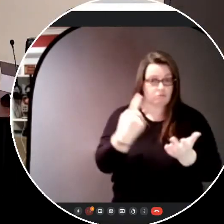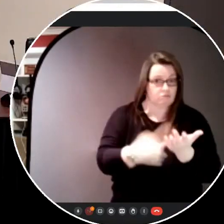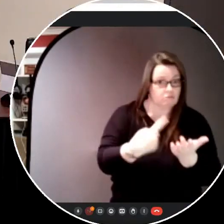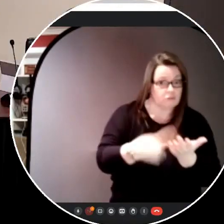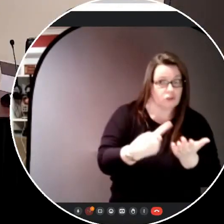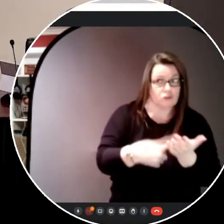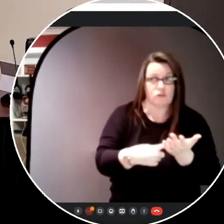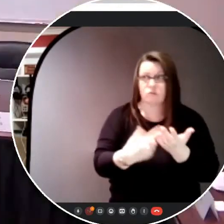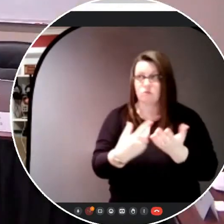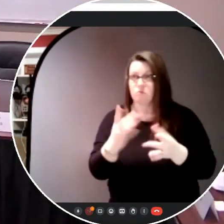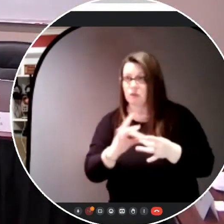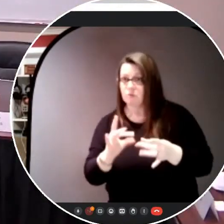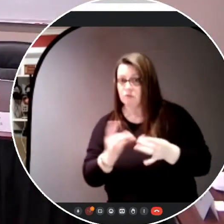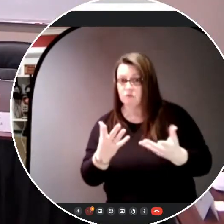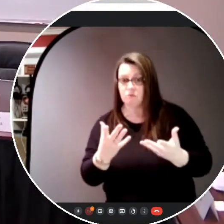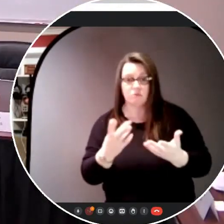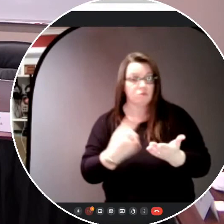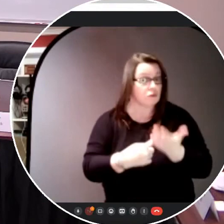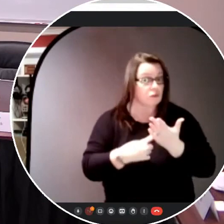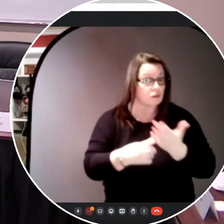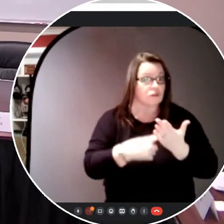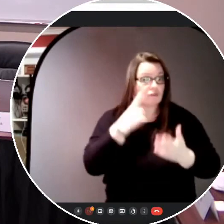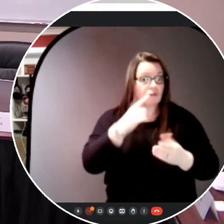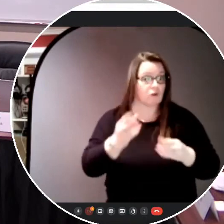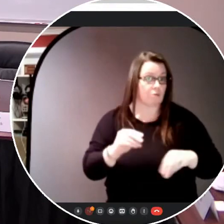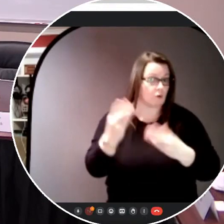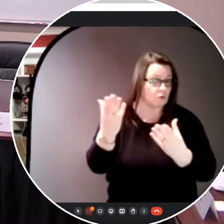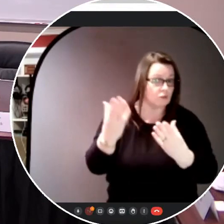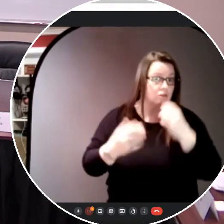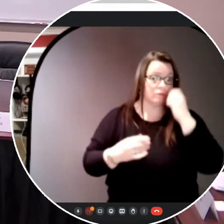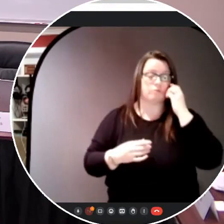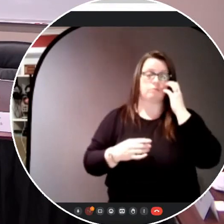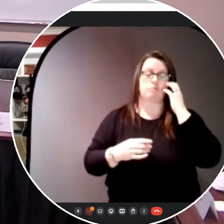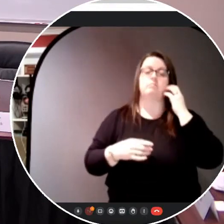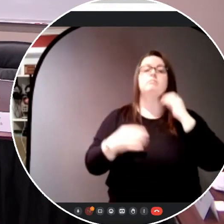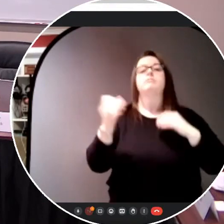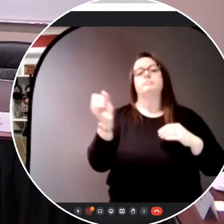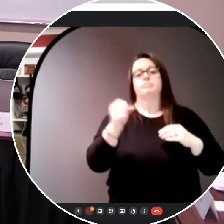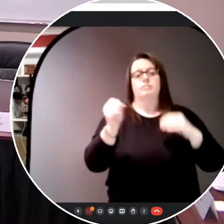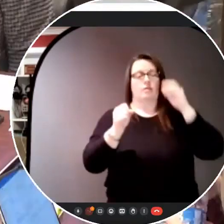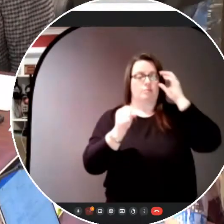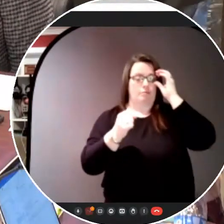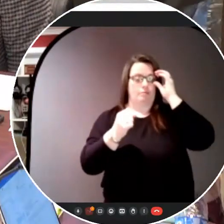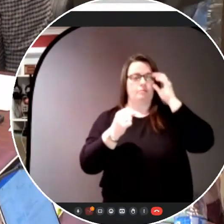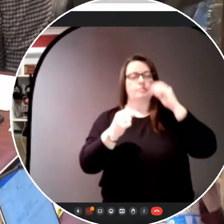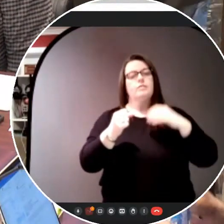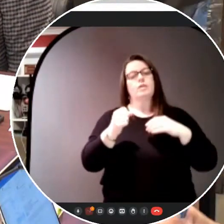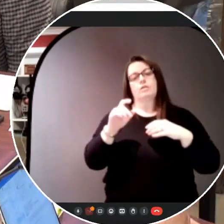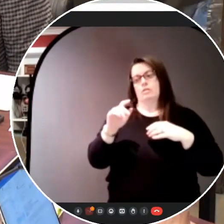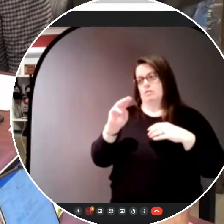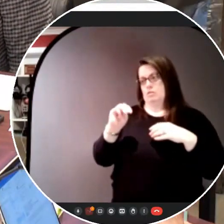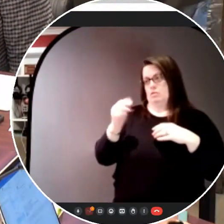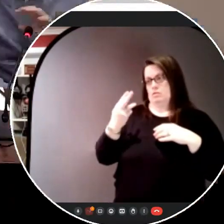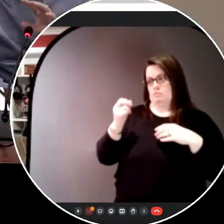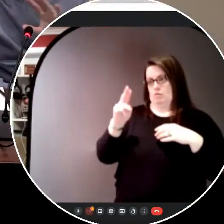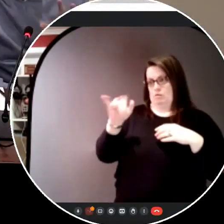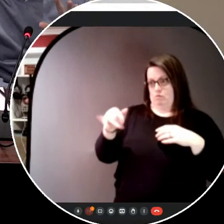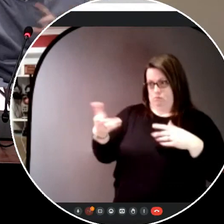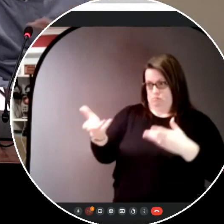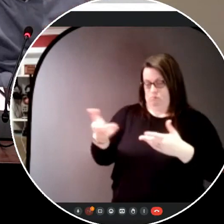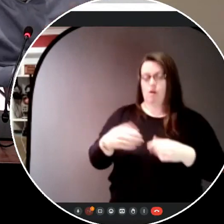motion? Yes, first, Trustee Mahoney. Just to confirm too, when the documents are done, is it the board chair that signs